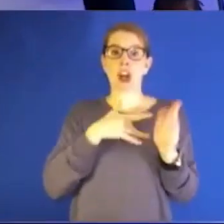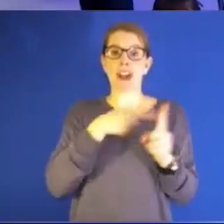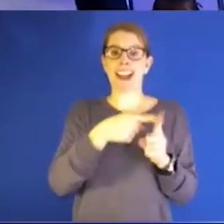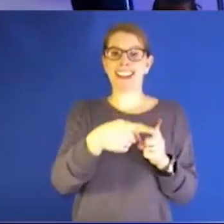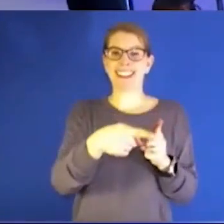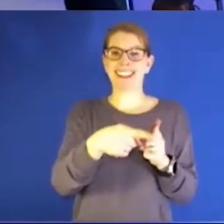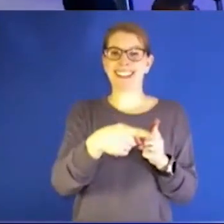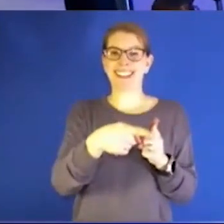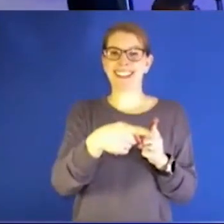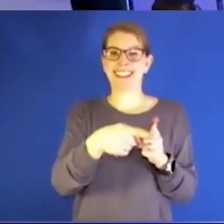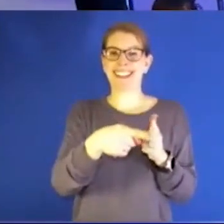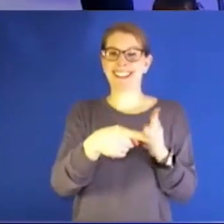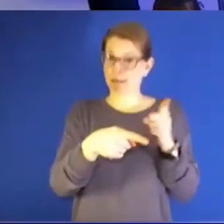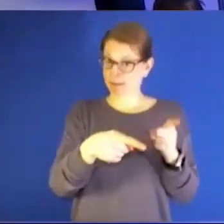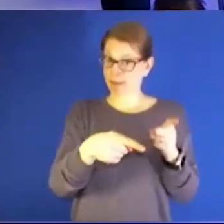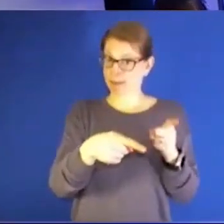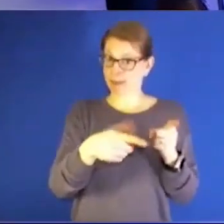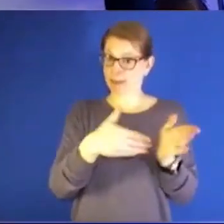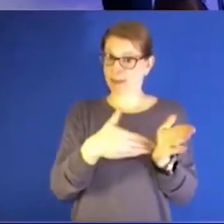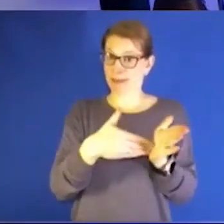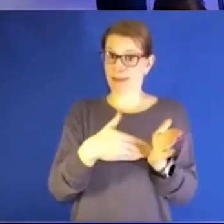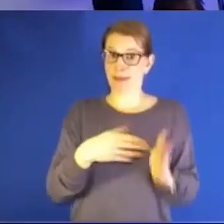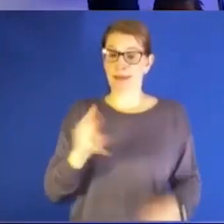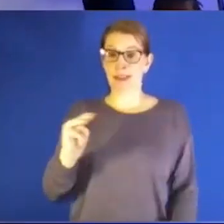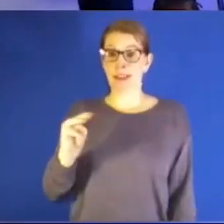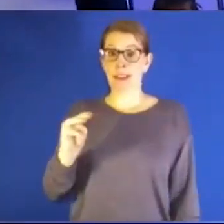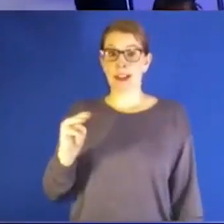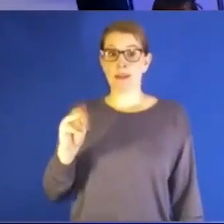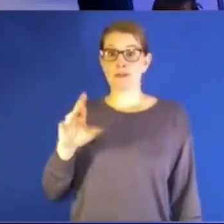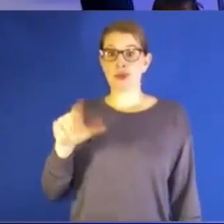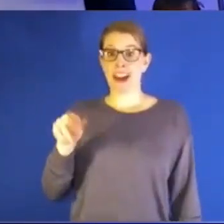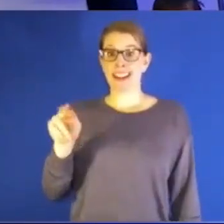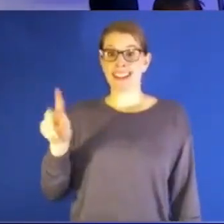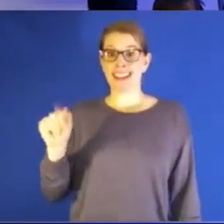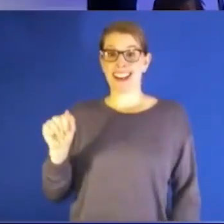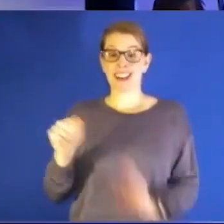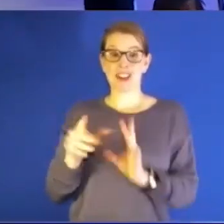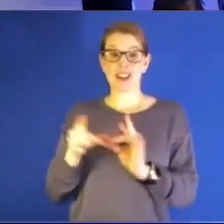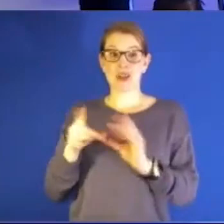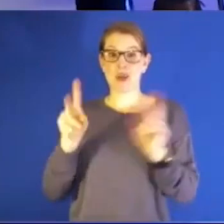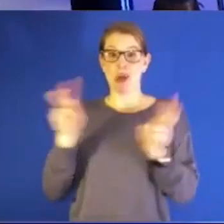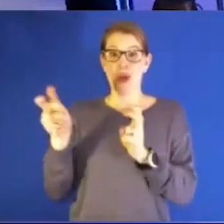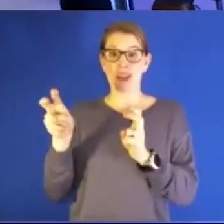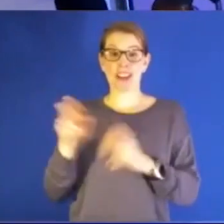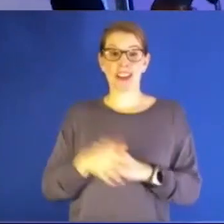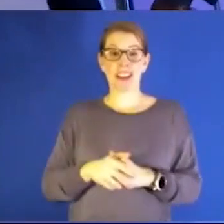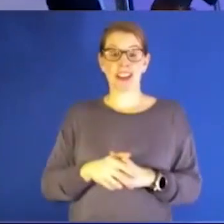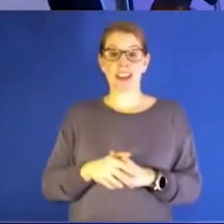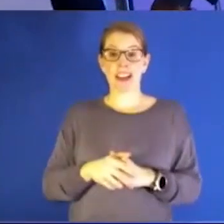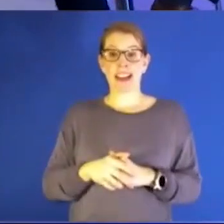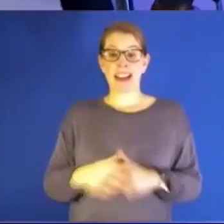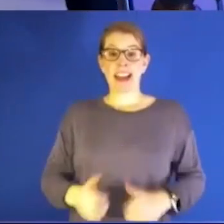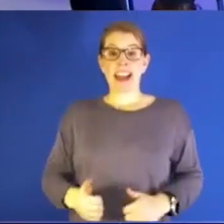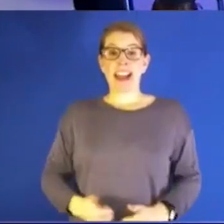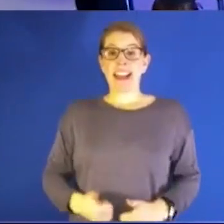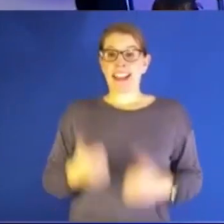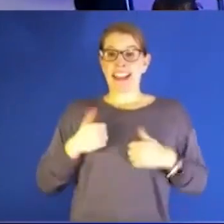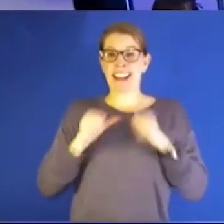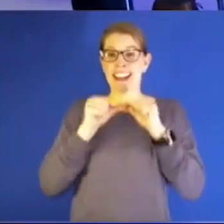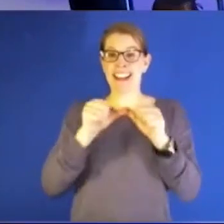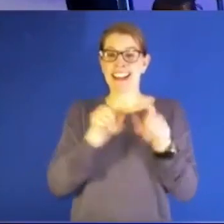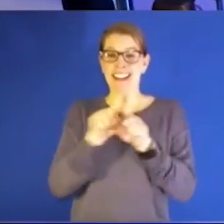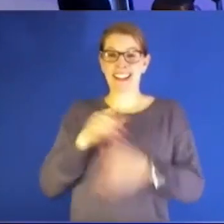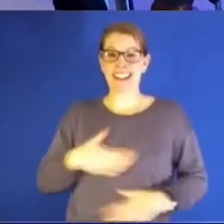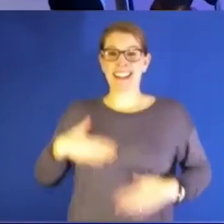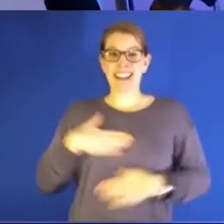Okay. Yeah. Miranda quote, huh? Yeah. He is the best. He That's does his it. favorite. Live long His and fave. prosper. I There you love go. it. I love it. I love There you was a get- Star Trek